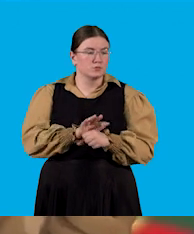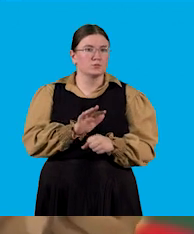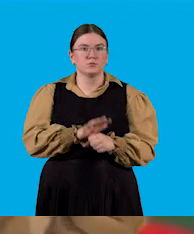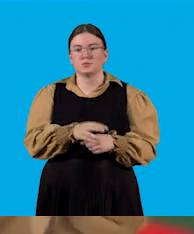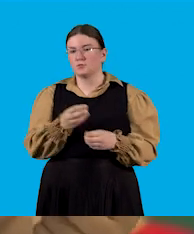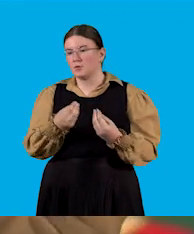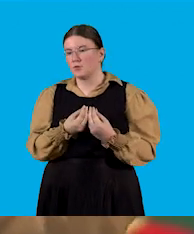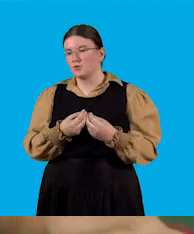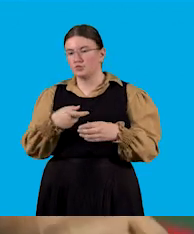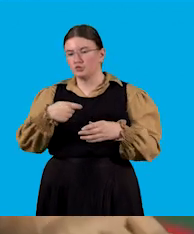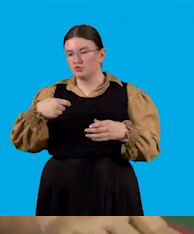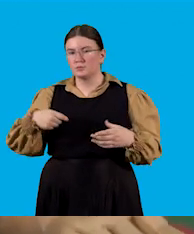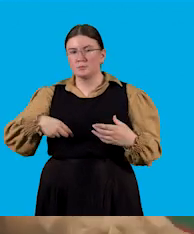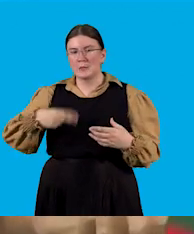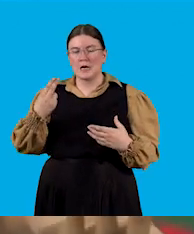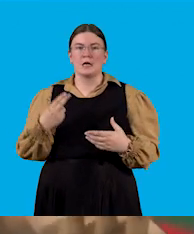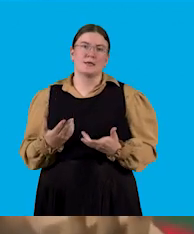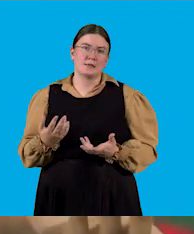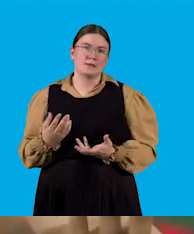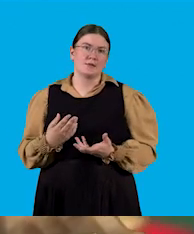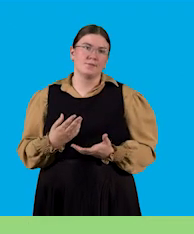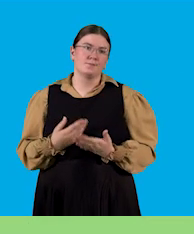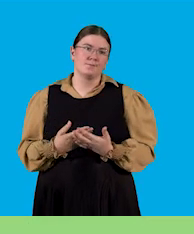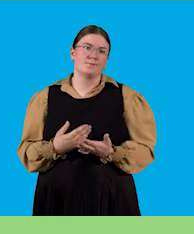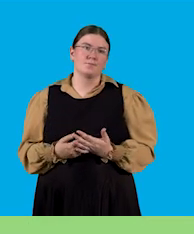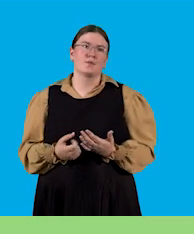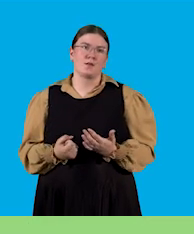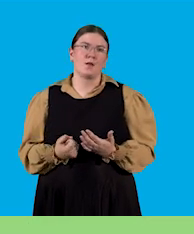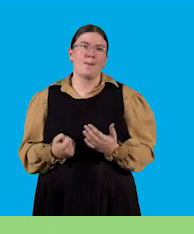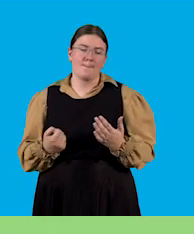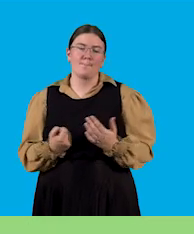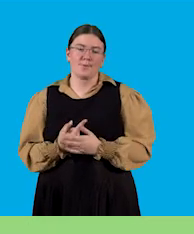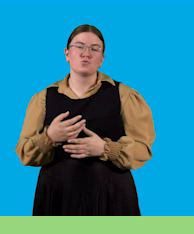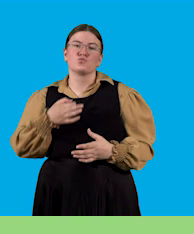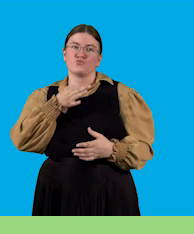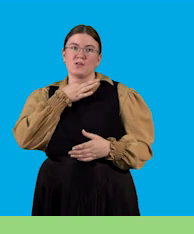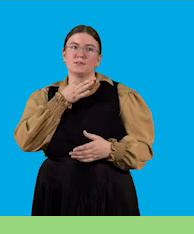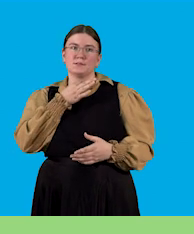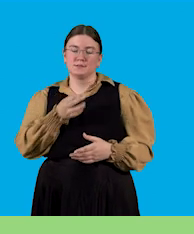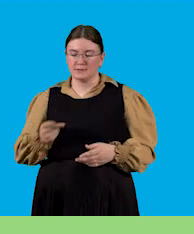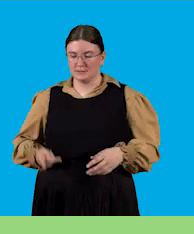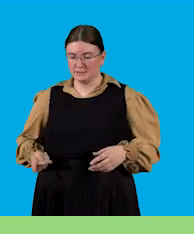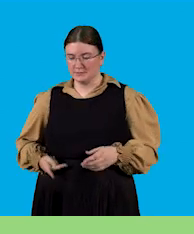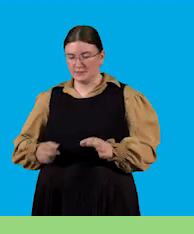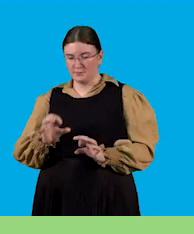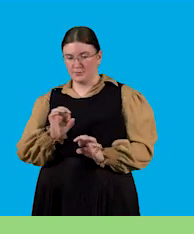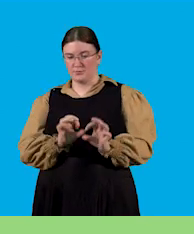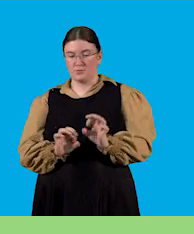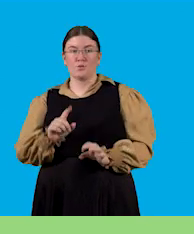sugary drinks, you have a risk of actually developing kidney stones because